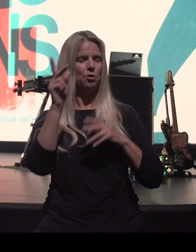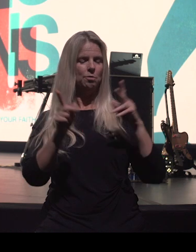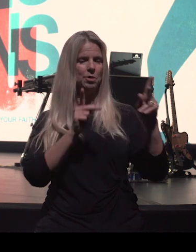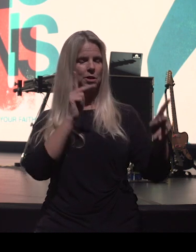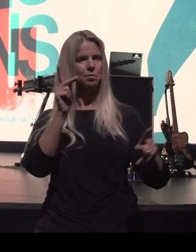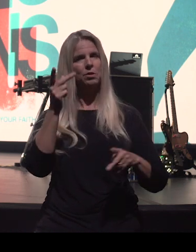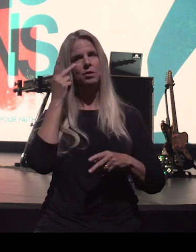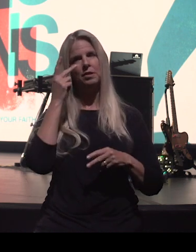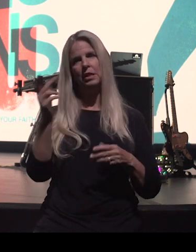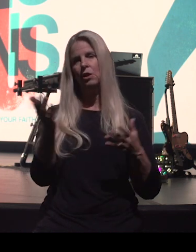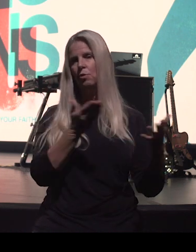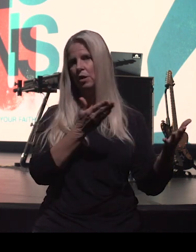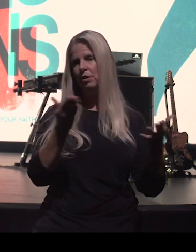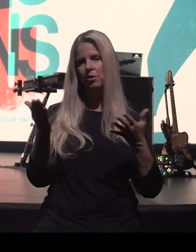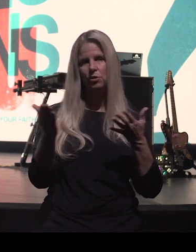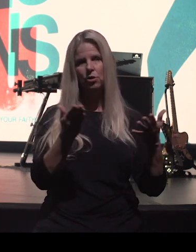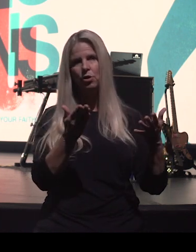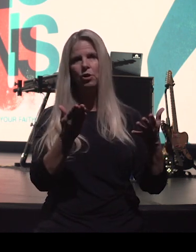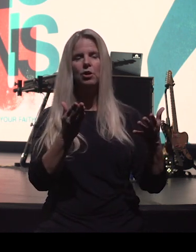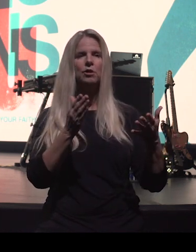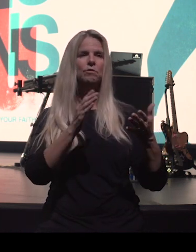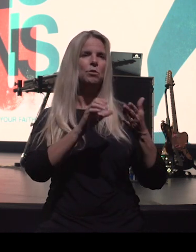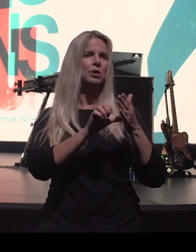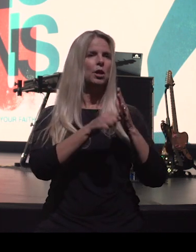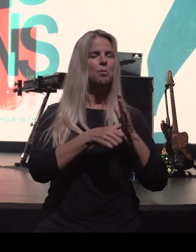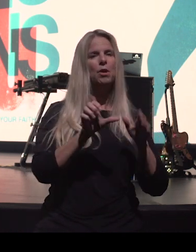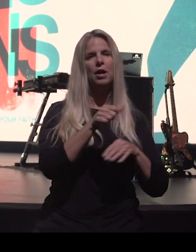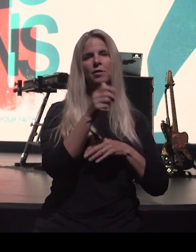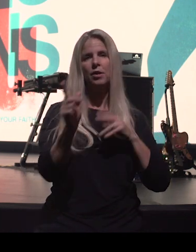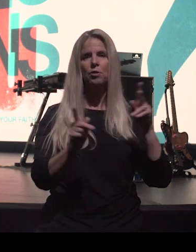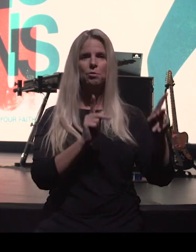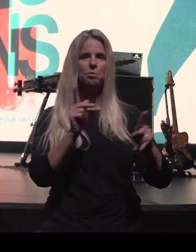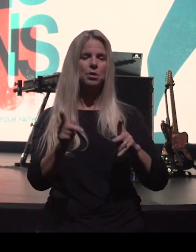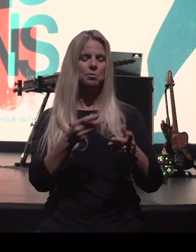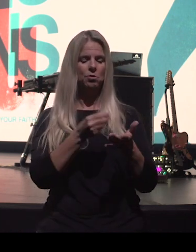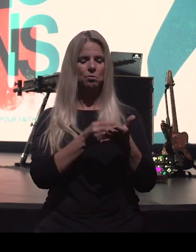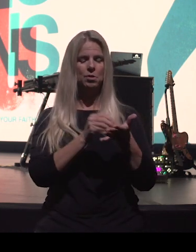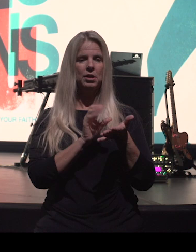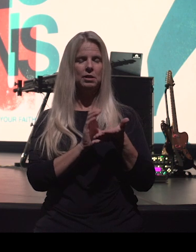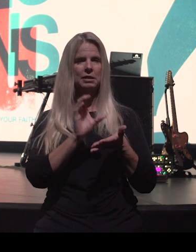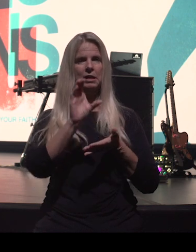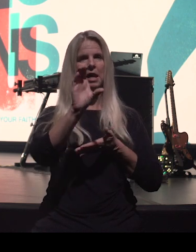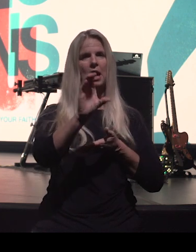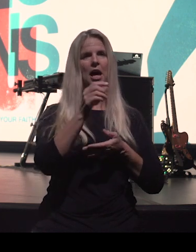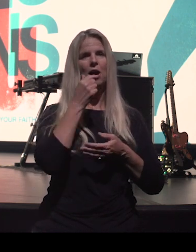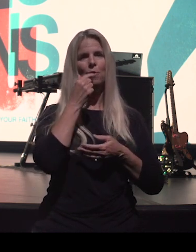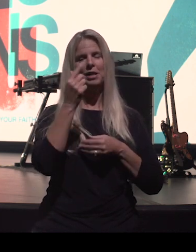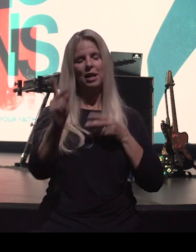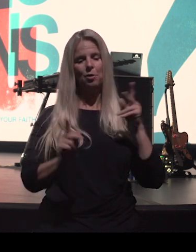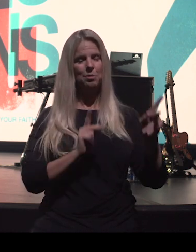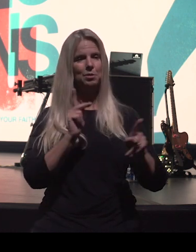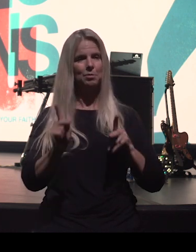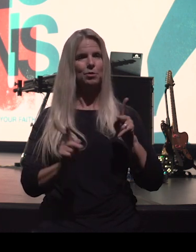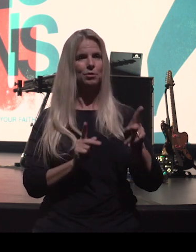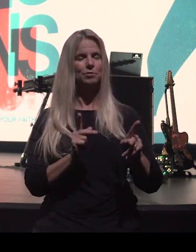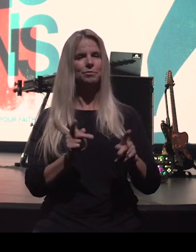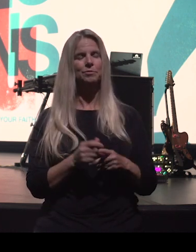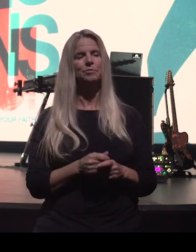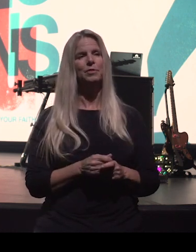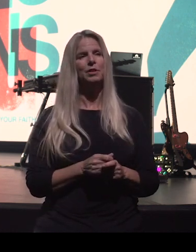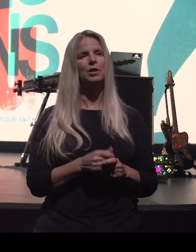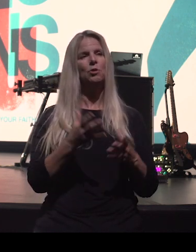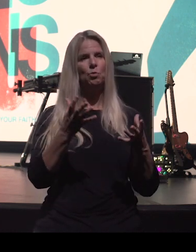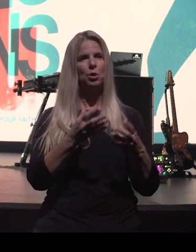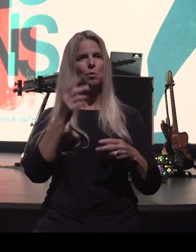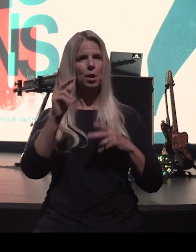visible. We want to impress others. Sometimes we give a big check, and we actually tell people about it because we want people to think